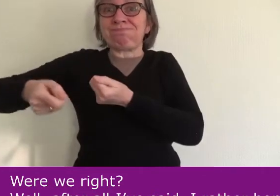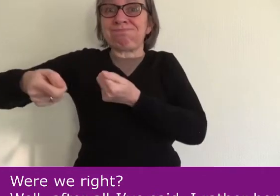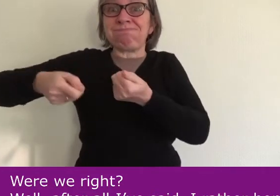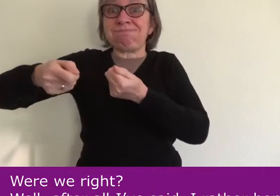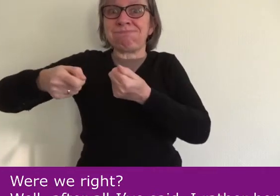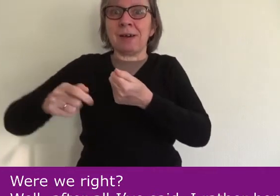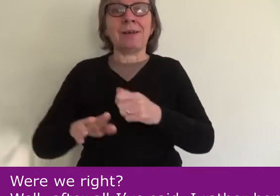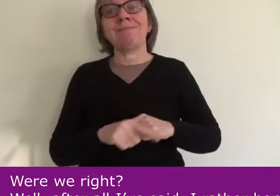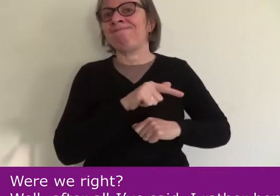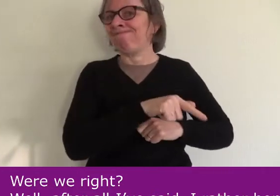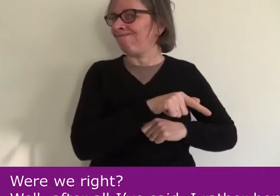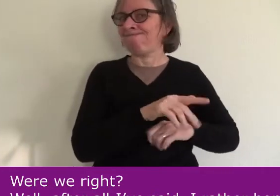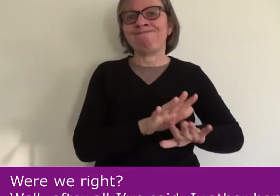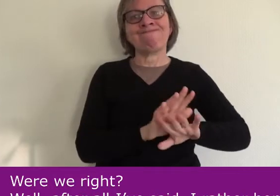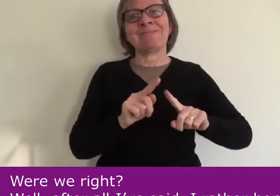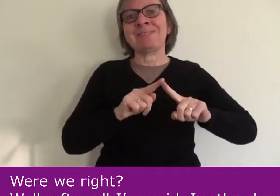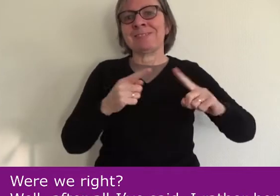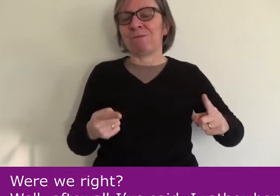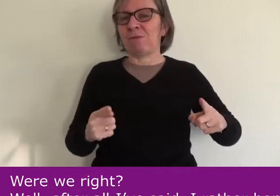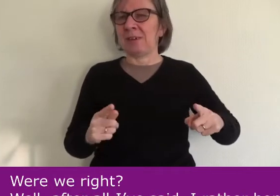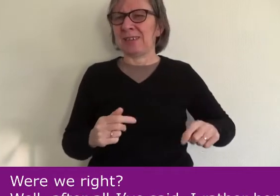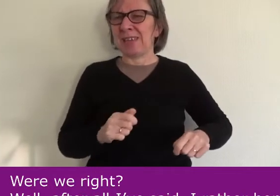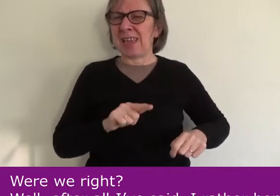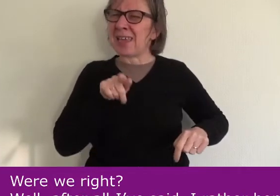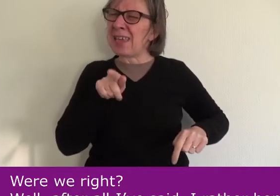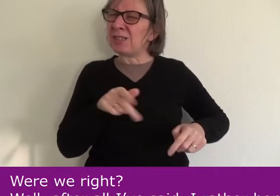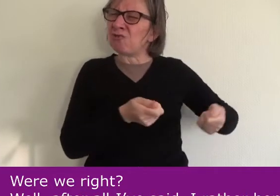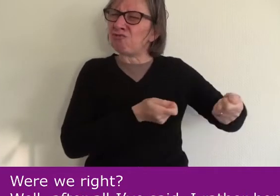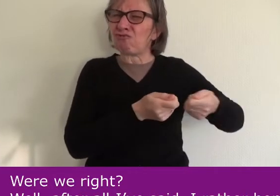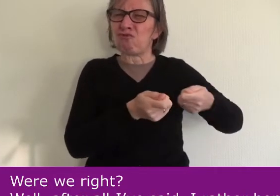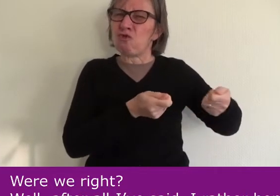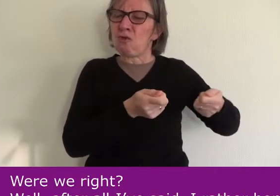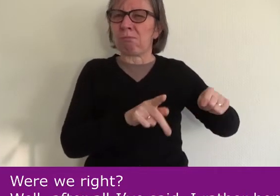then his must be an unusual kingdom.